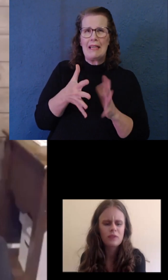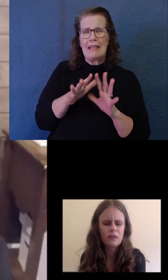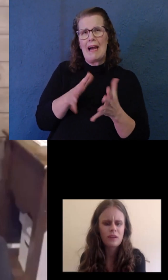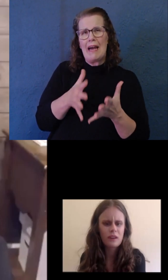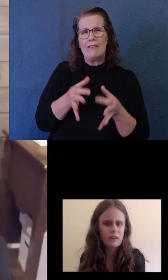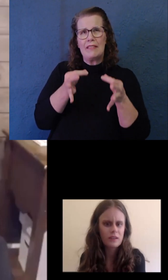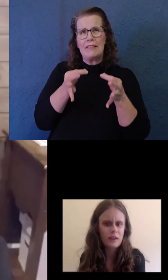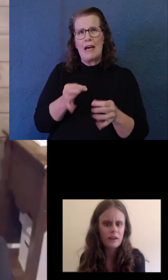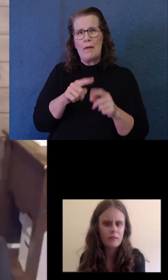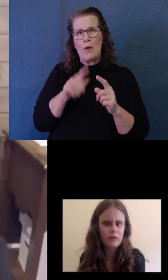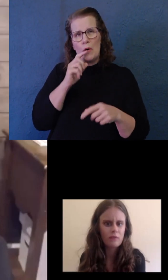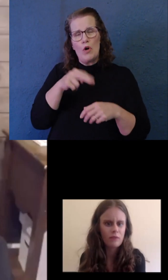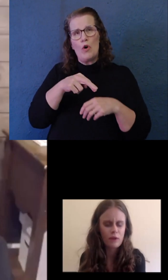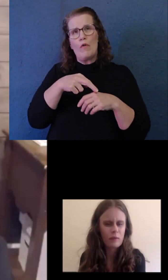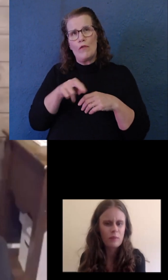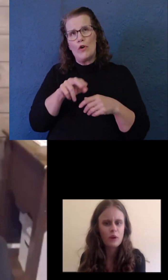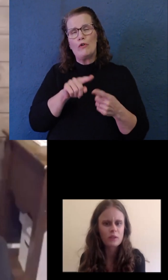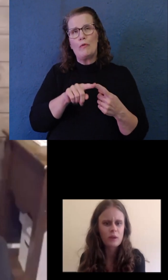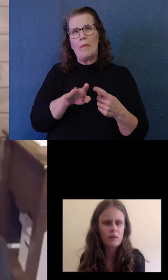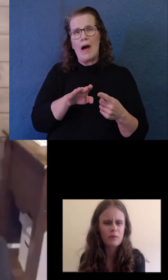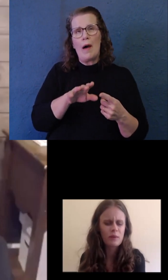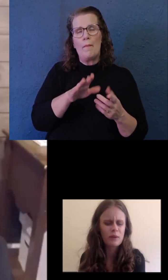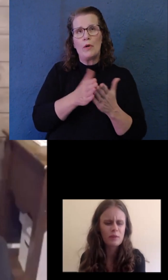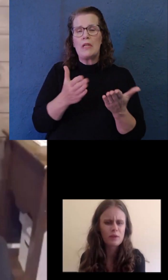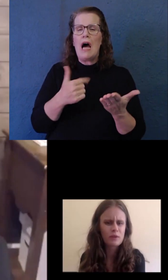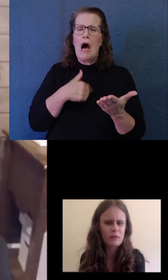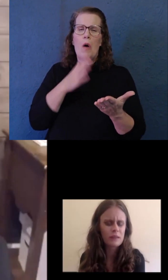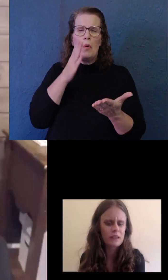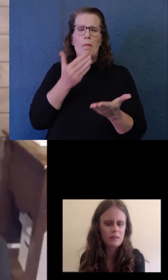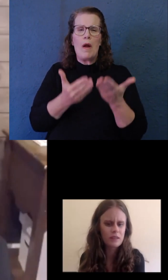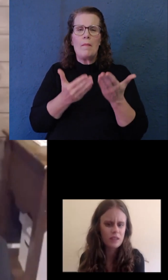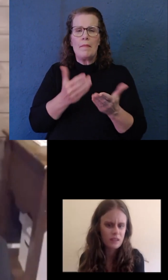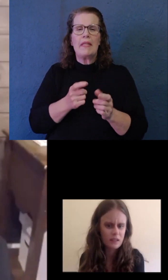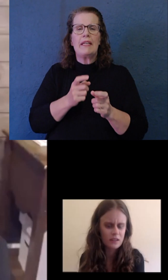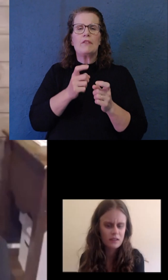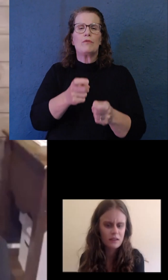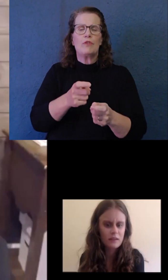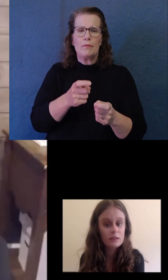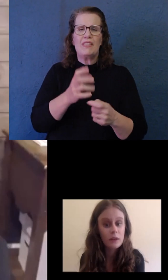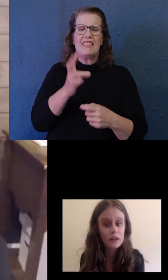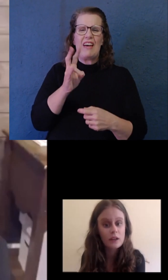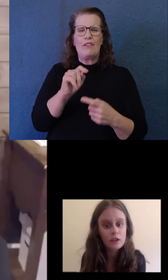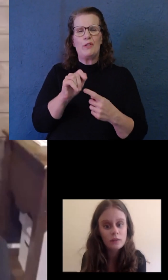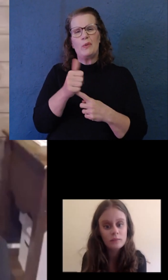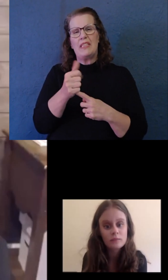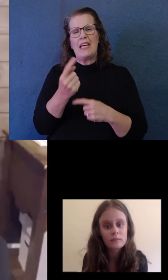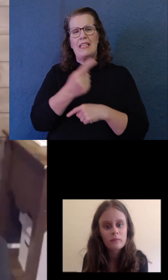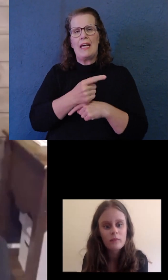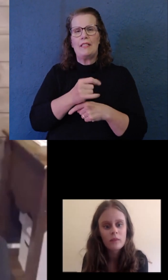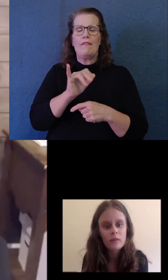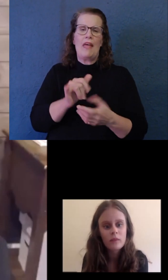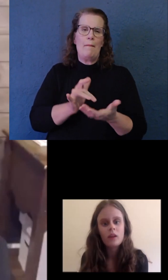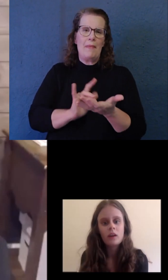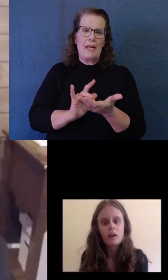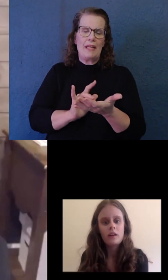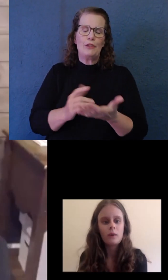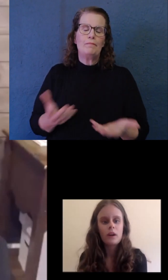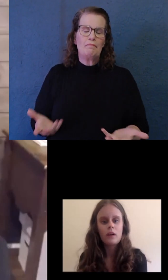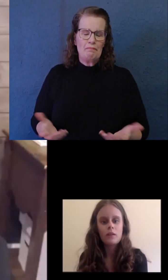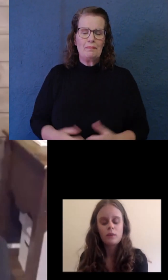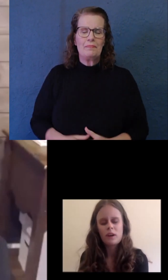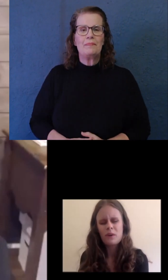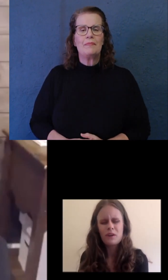I'm still going to kind of decide and refer to my books, but I'm probably going to prescribe about 7 to 10 days of this medication.